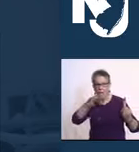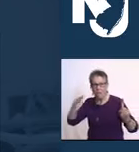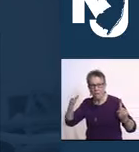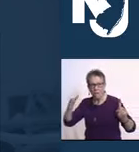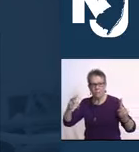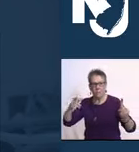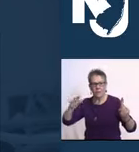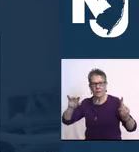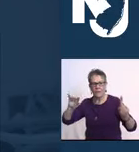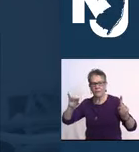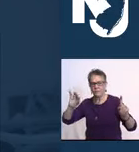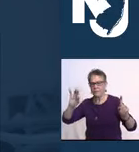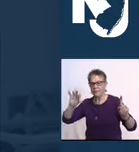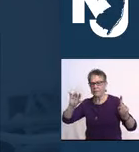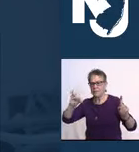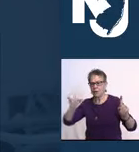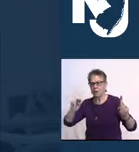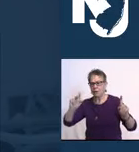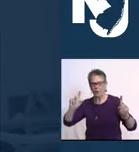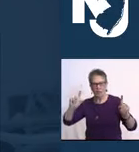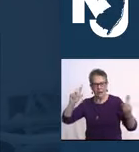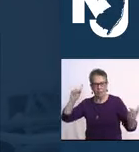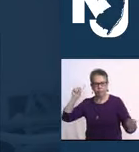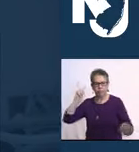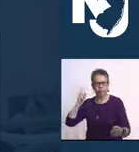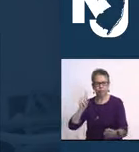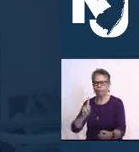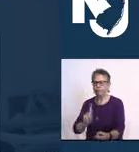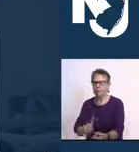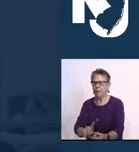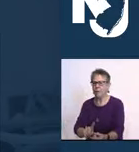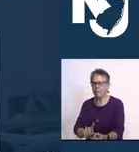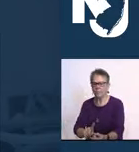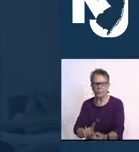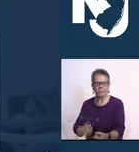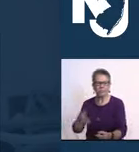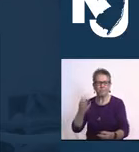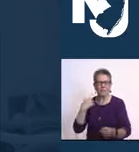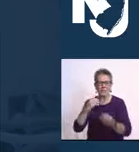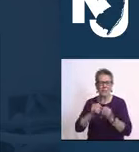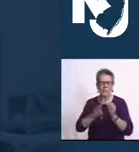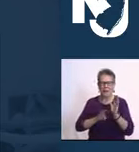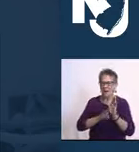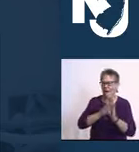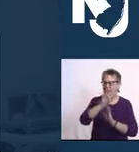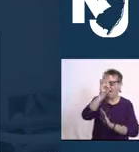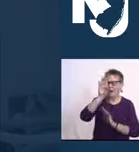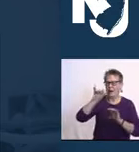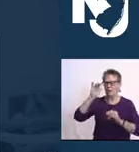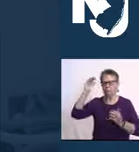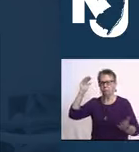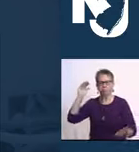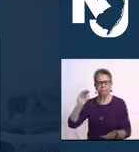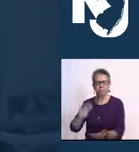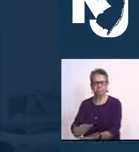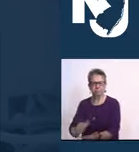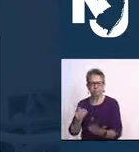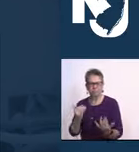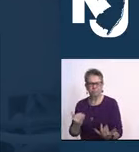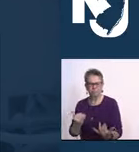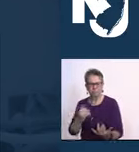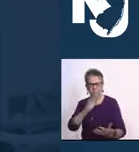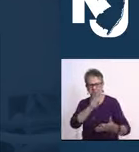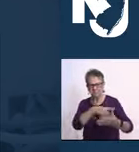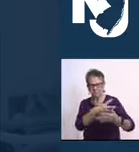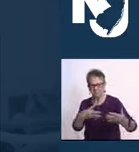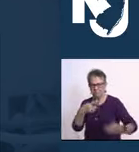few weeks ago. Again, these are per 1,000 individuals. But let me just short-circuit the question I know many of you have. These overall